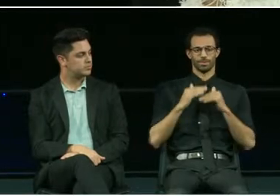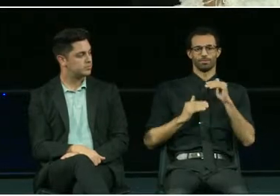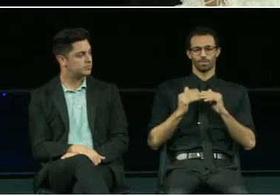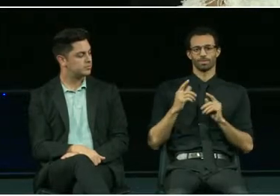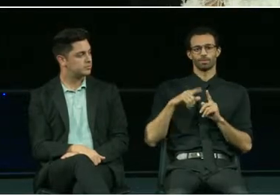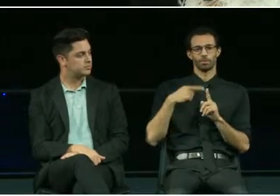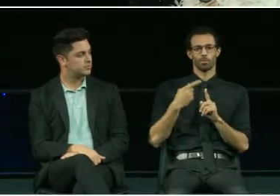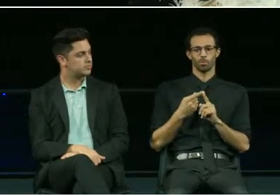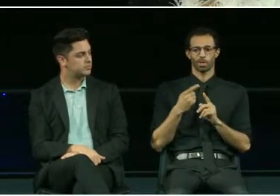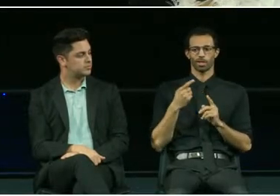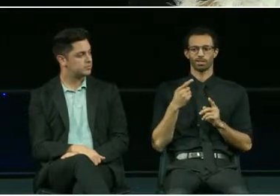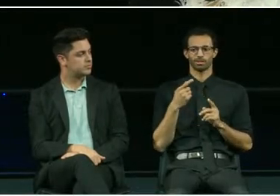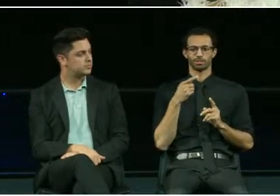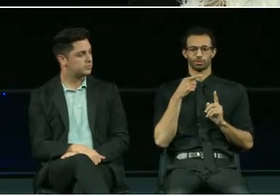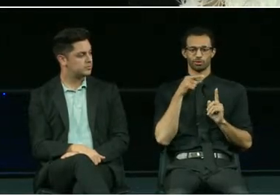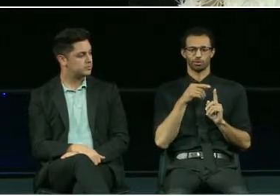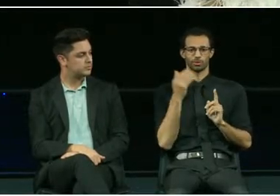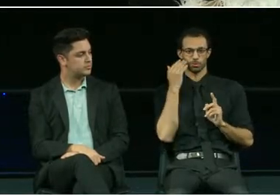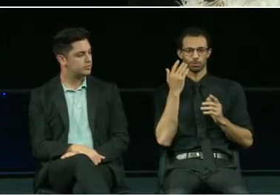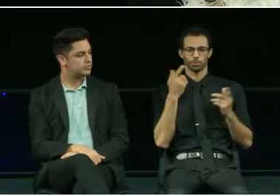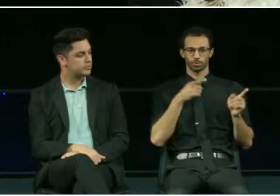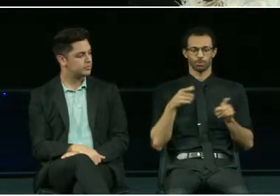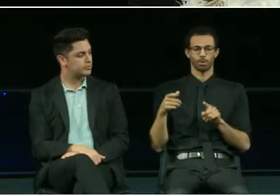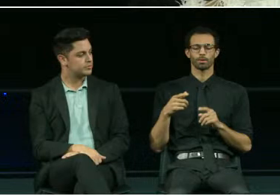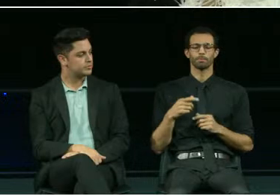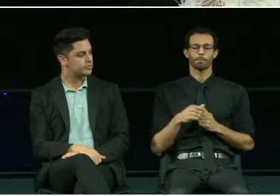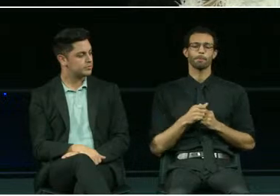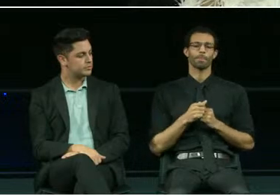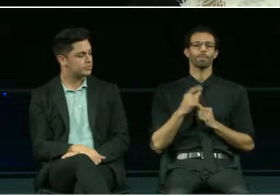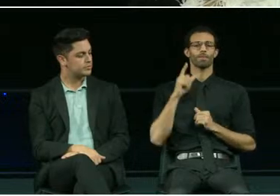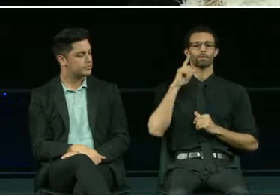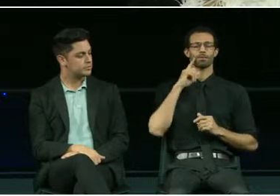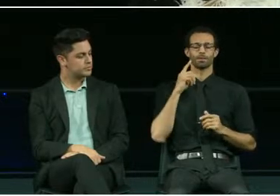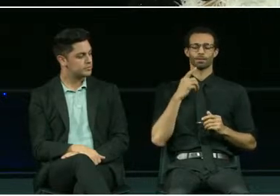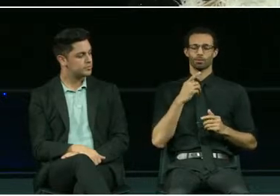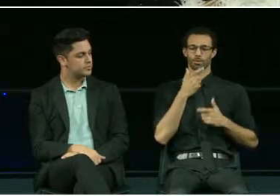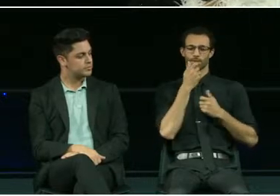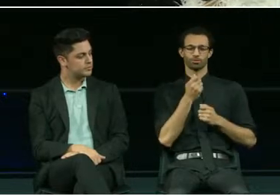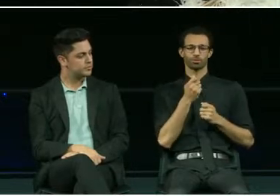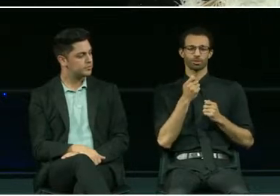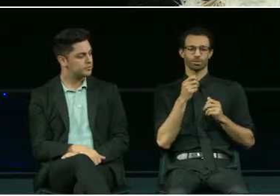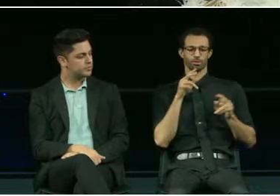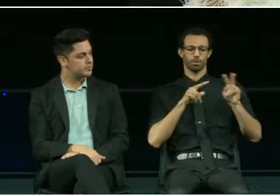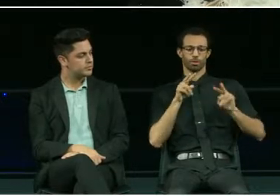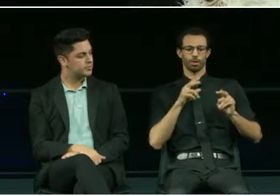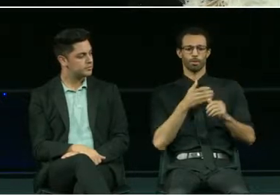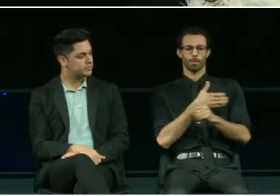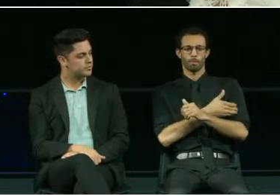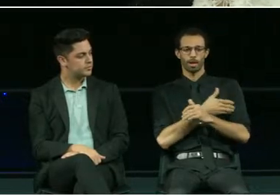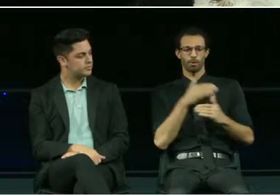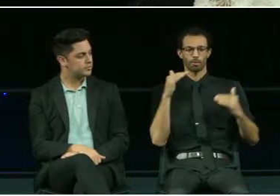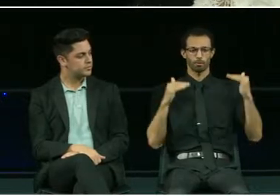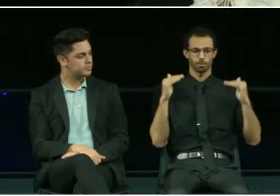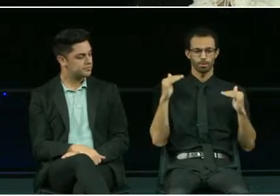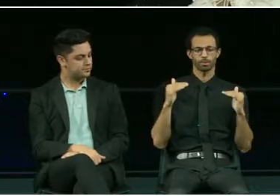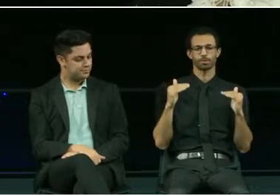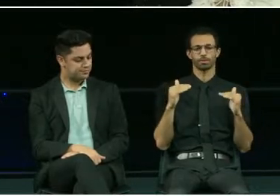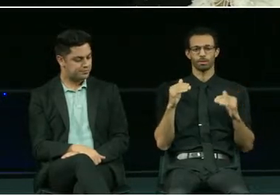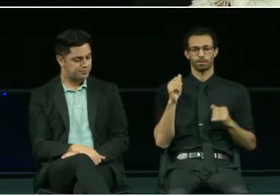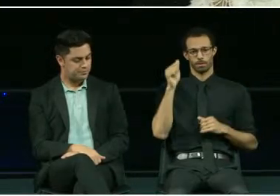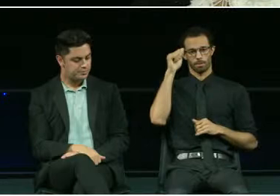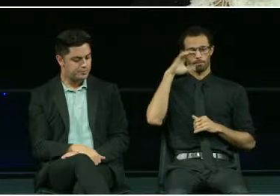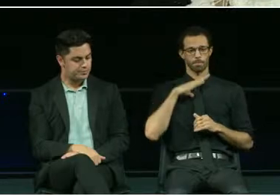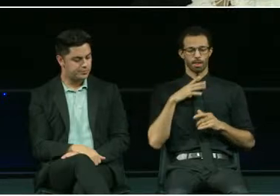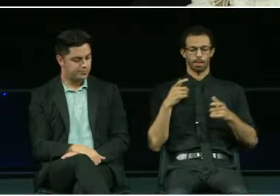on. So I think that we were really interested in looking at that power dynamic, the administration, this male